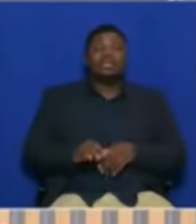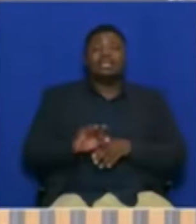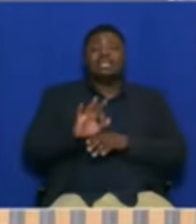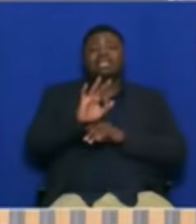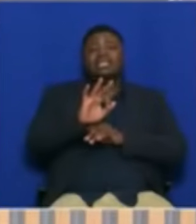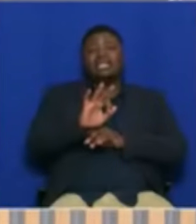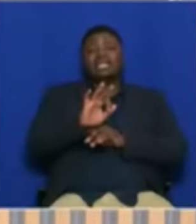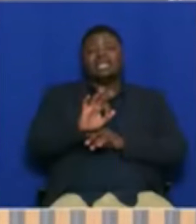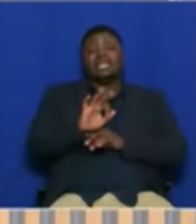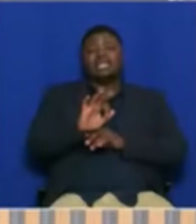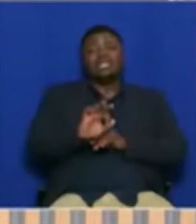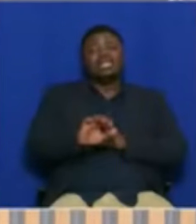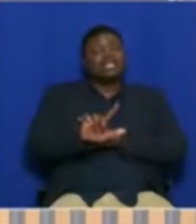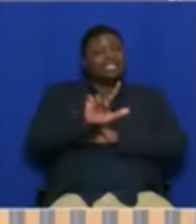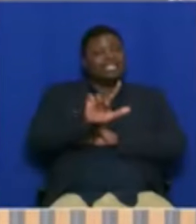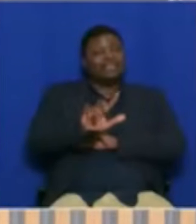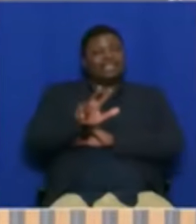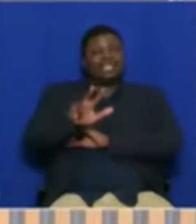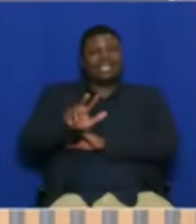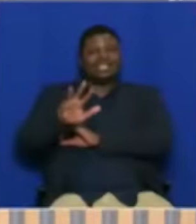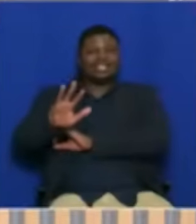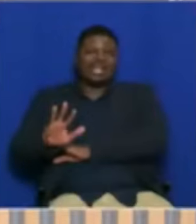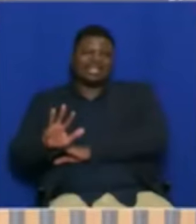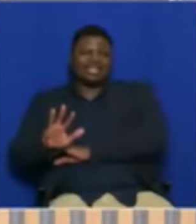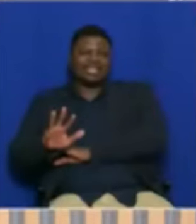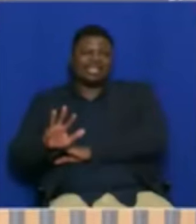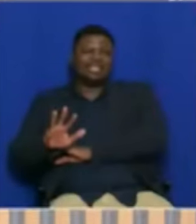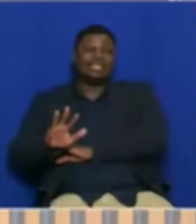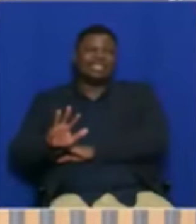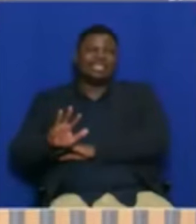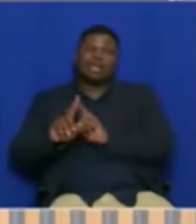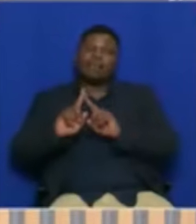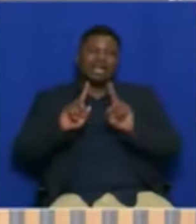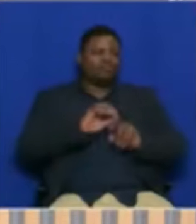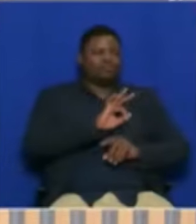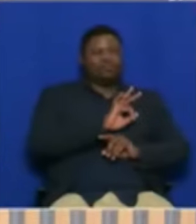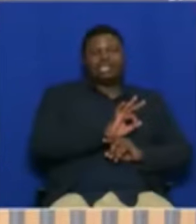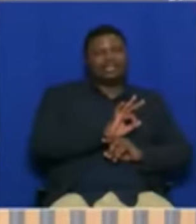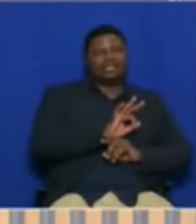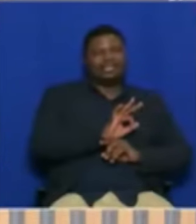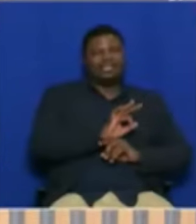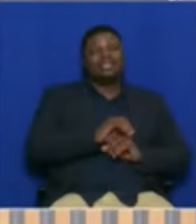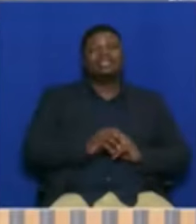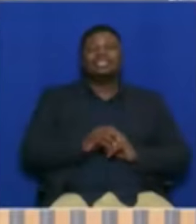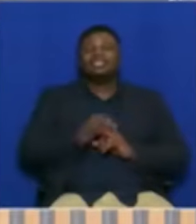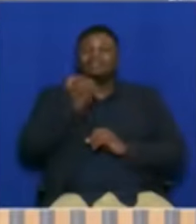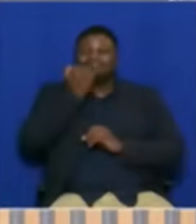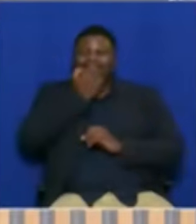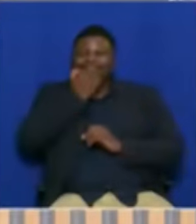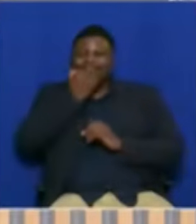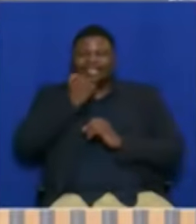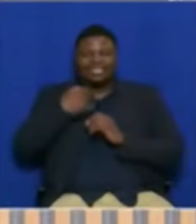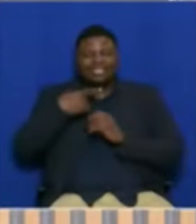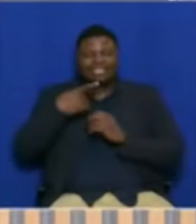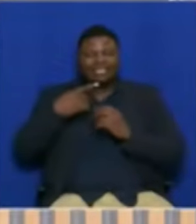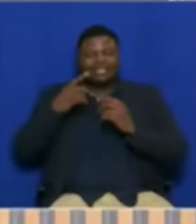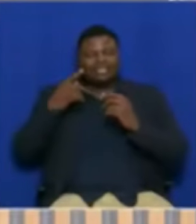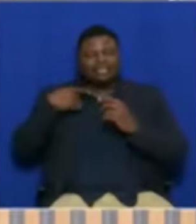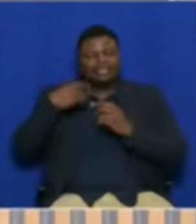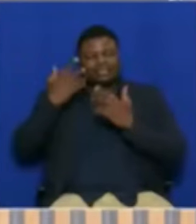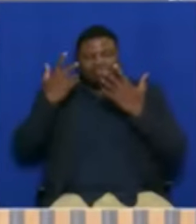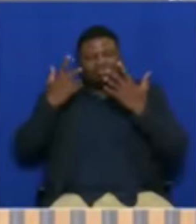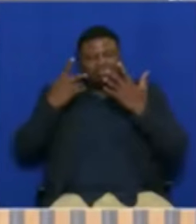789. You started with 3. Apologies, it's that time of the day. I know. Sorry, Chair. 789.